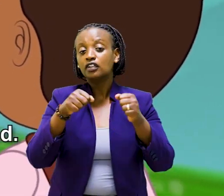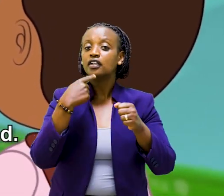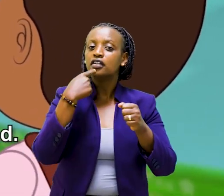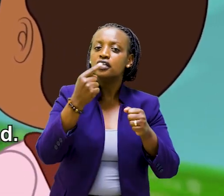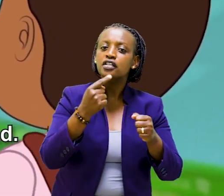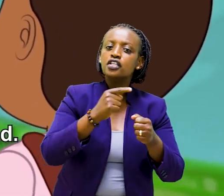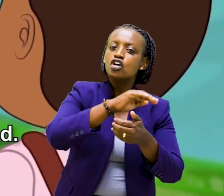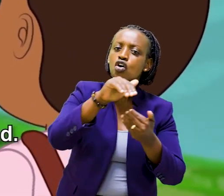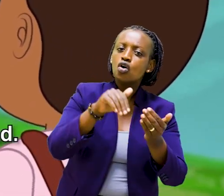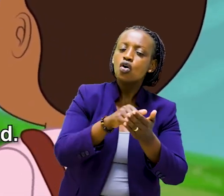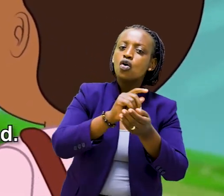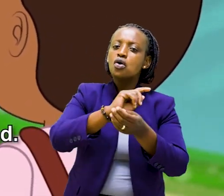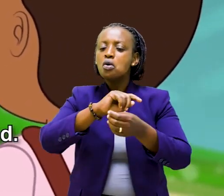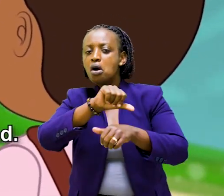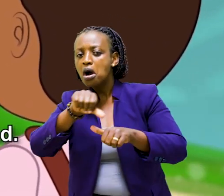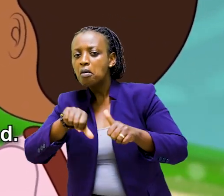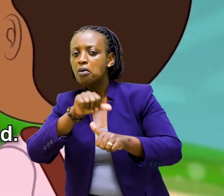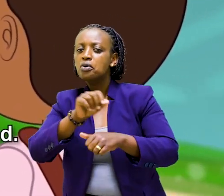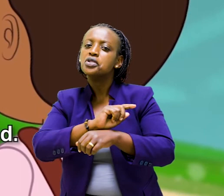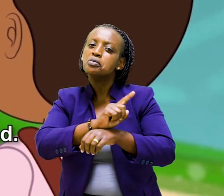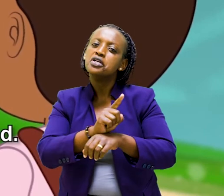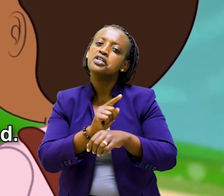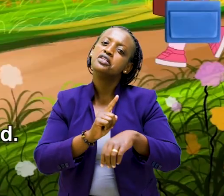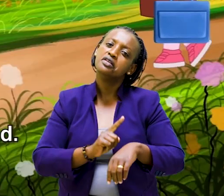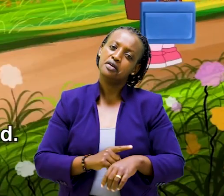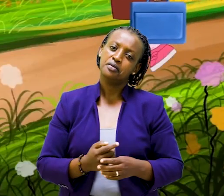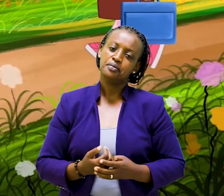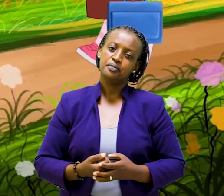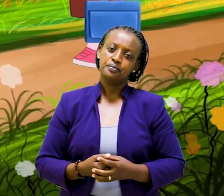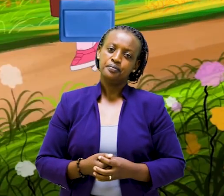I tell you all about the minute hand.